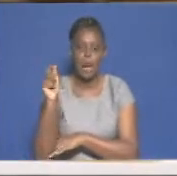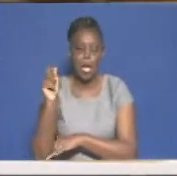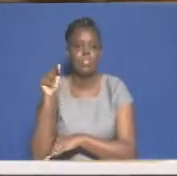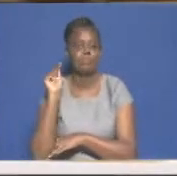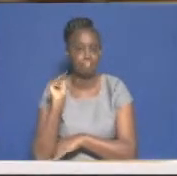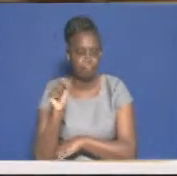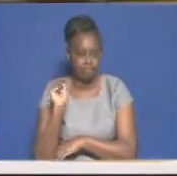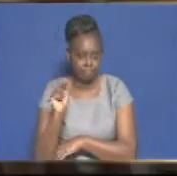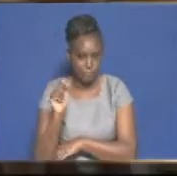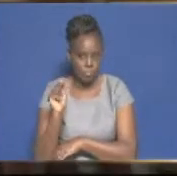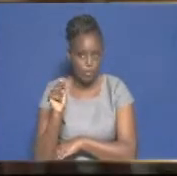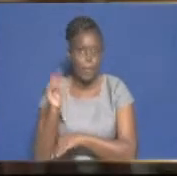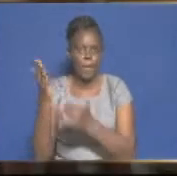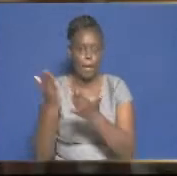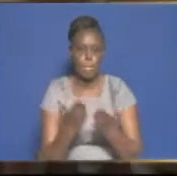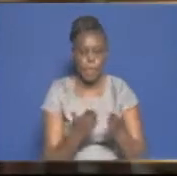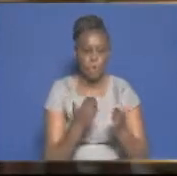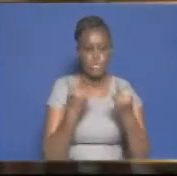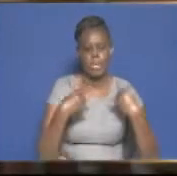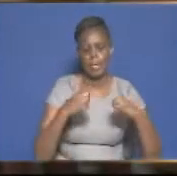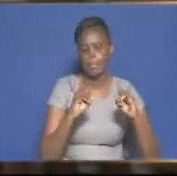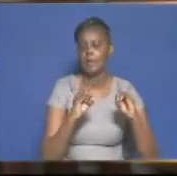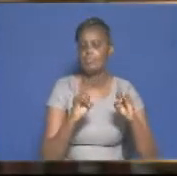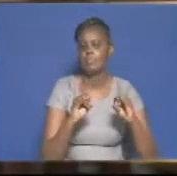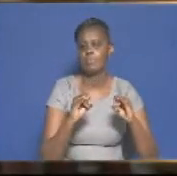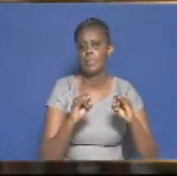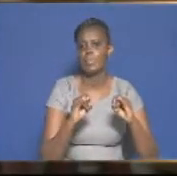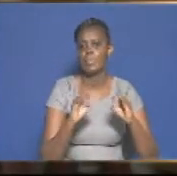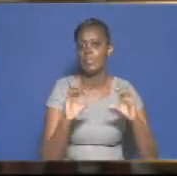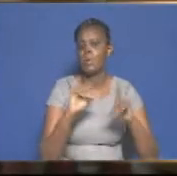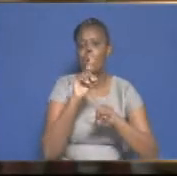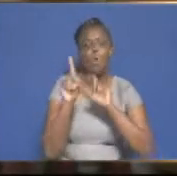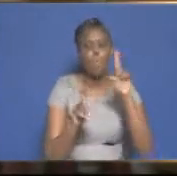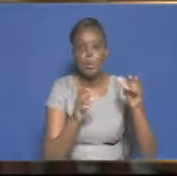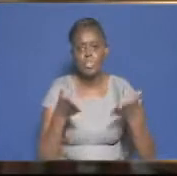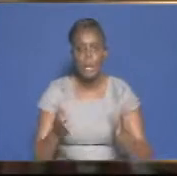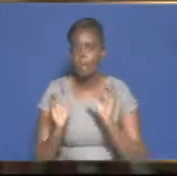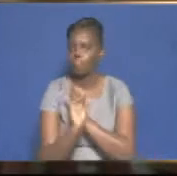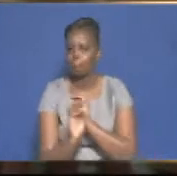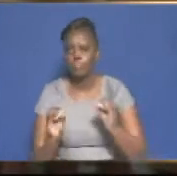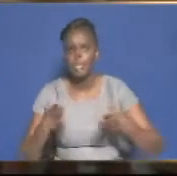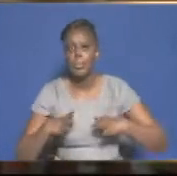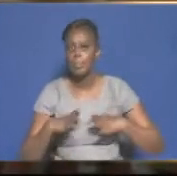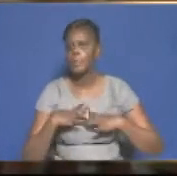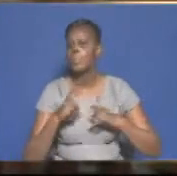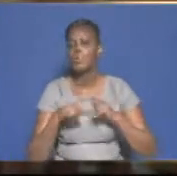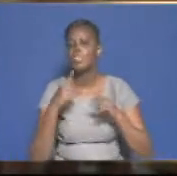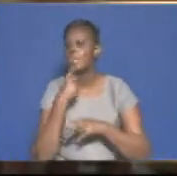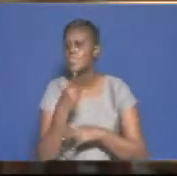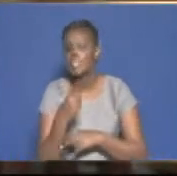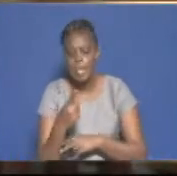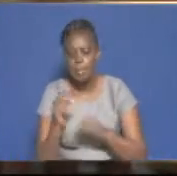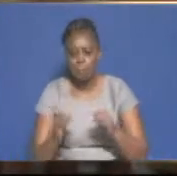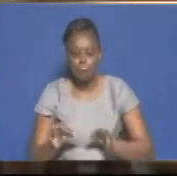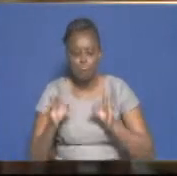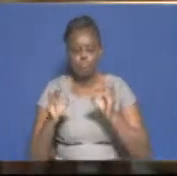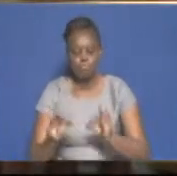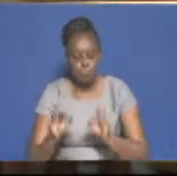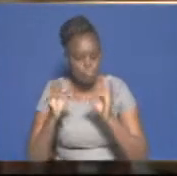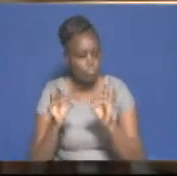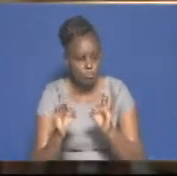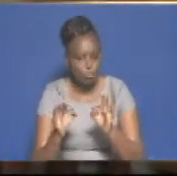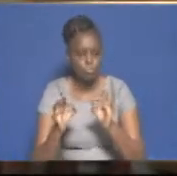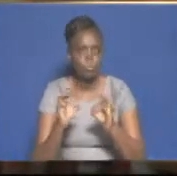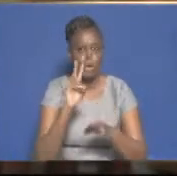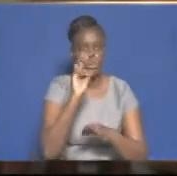be to come into force. Therefore, there is no question now for people to start saying, let's postpone again to